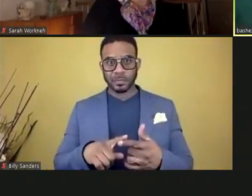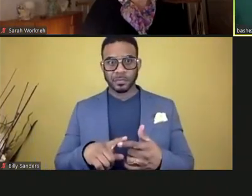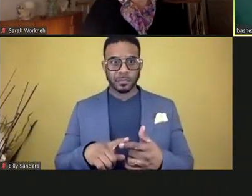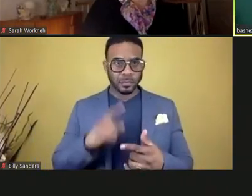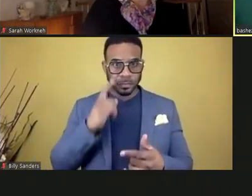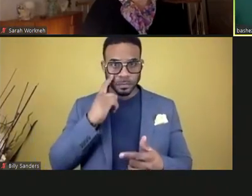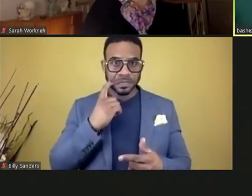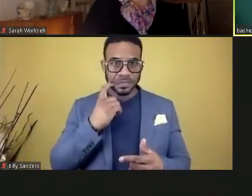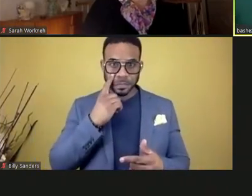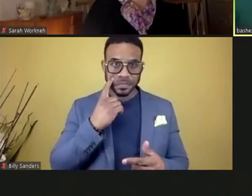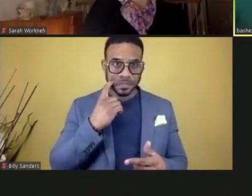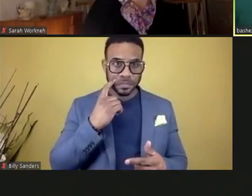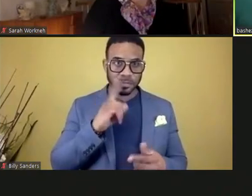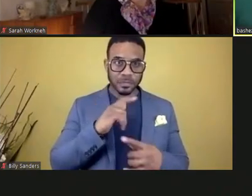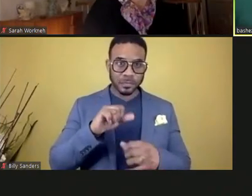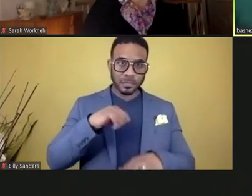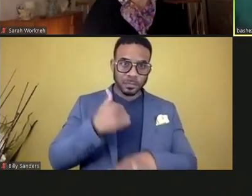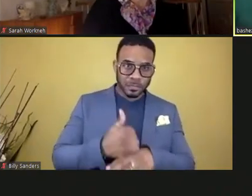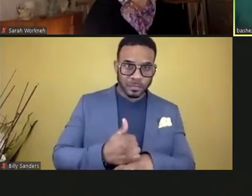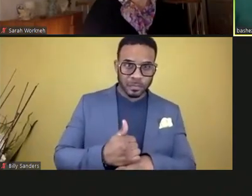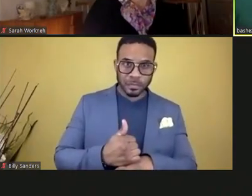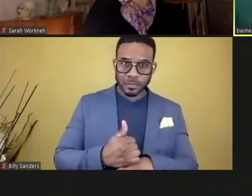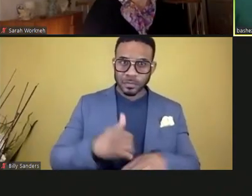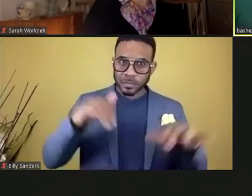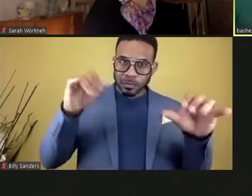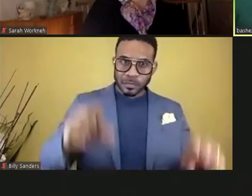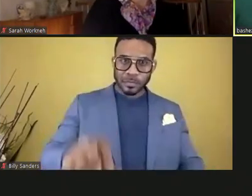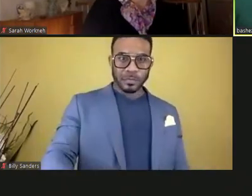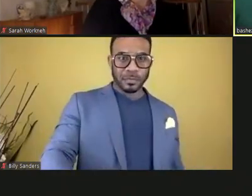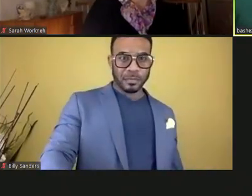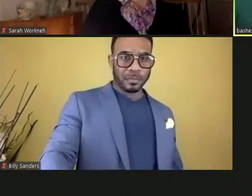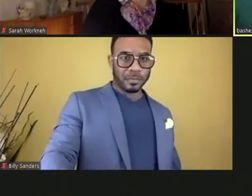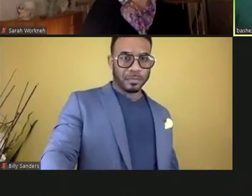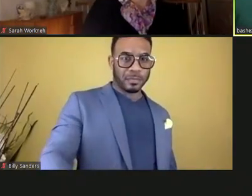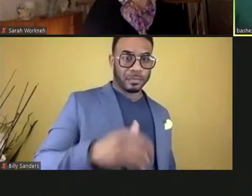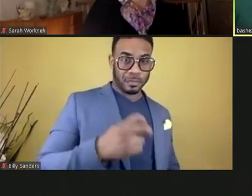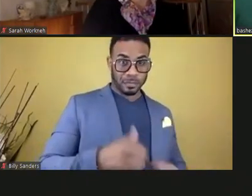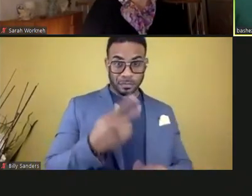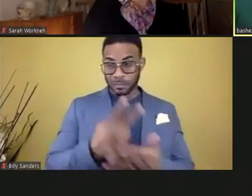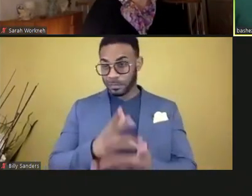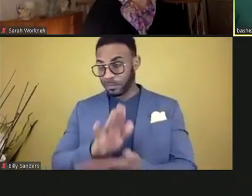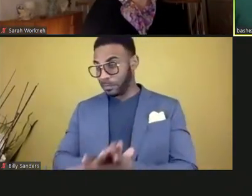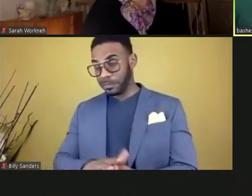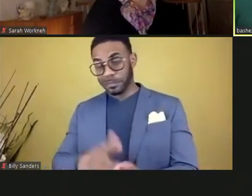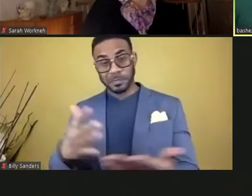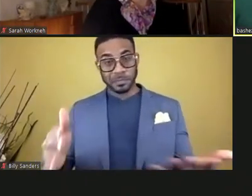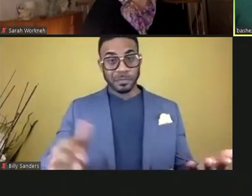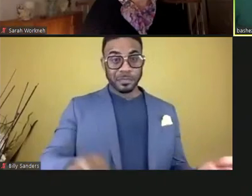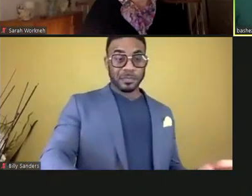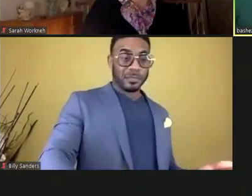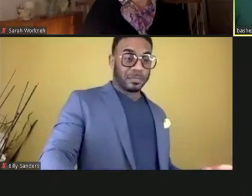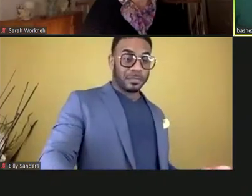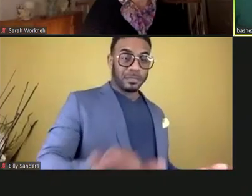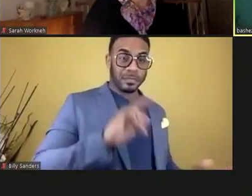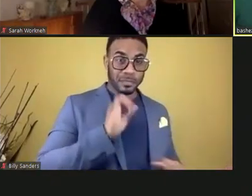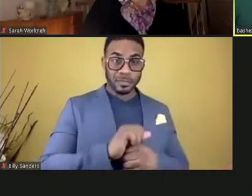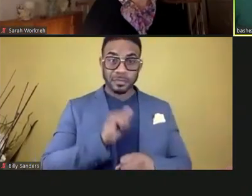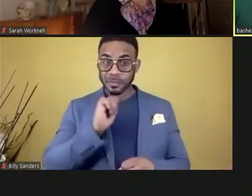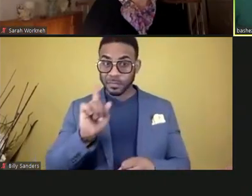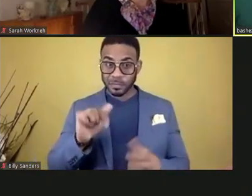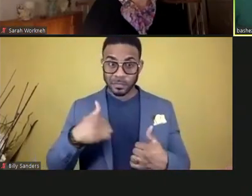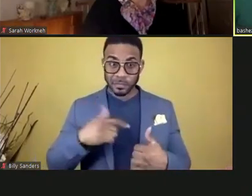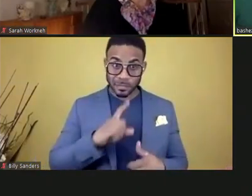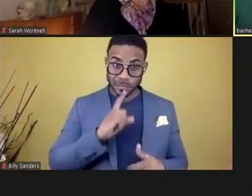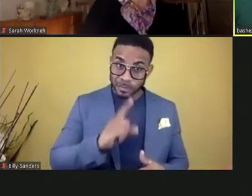really helped to like solidify like, actually this is my problems in grad school. this is actually not where I need to